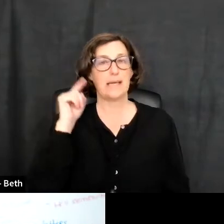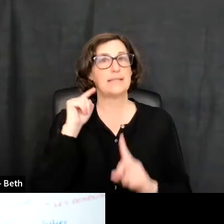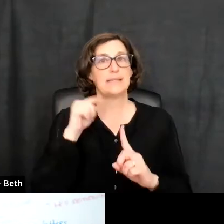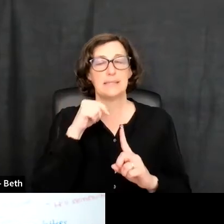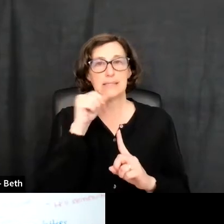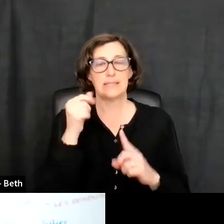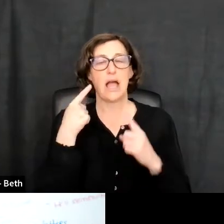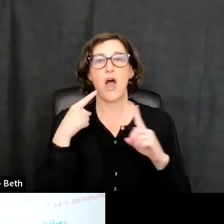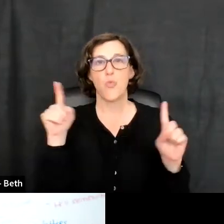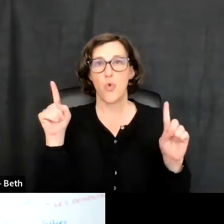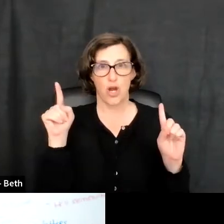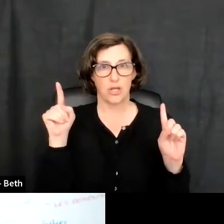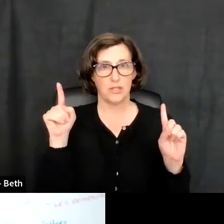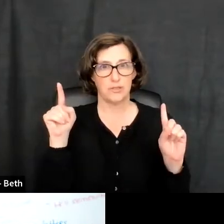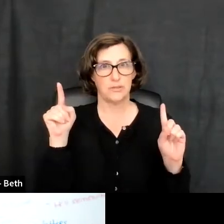work